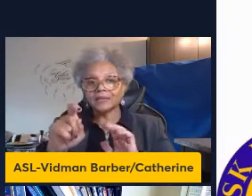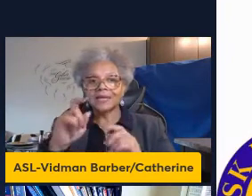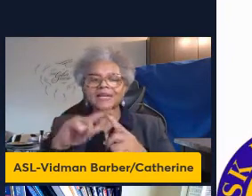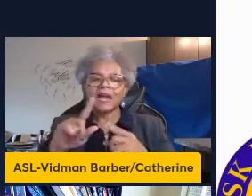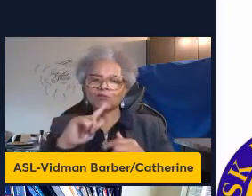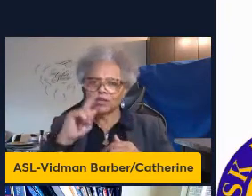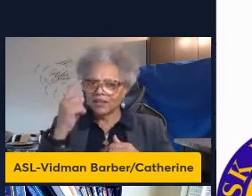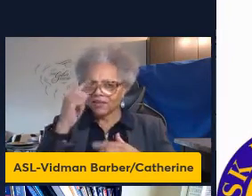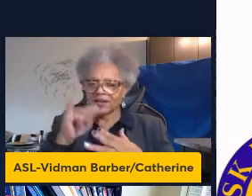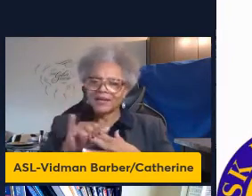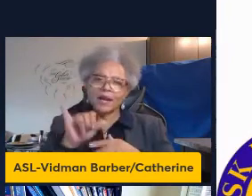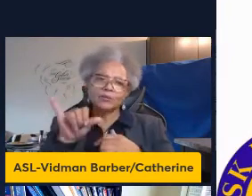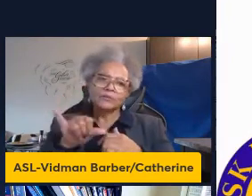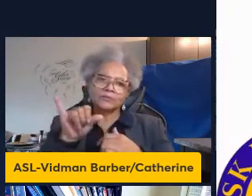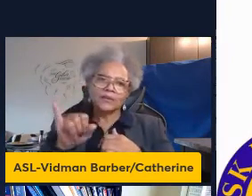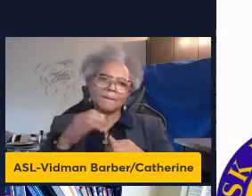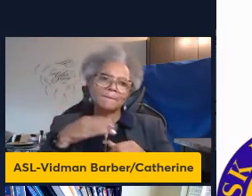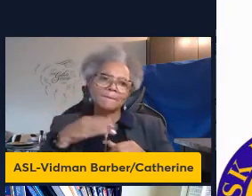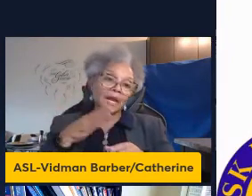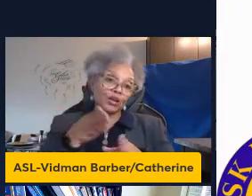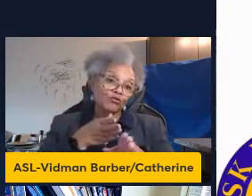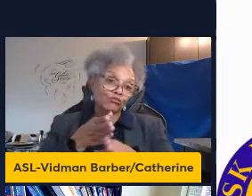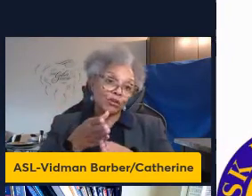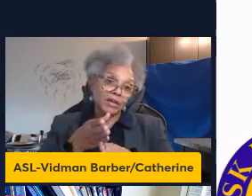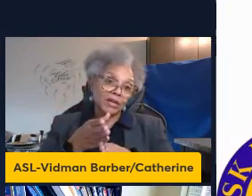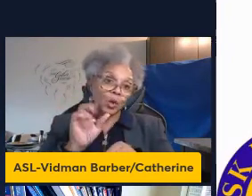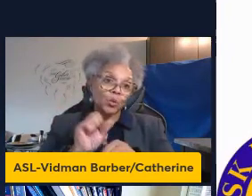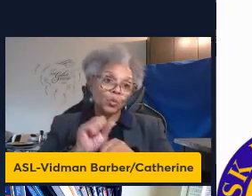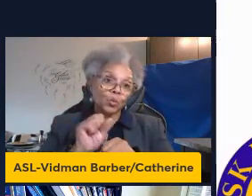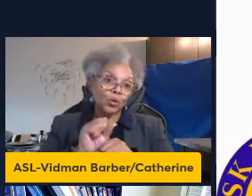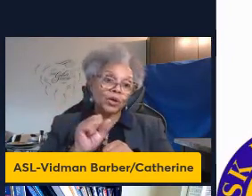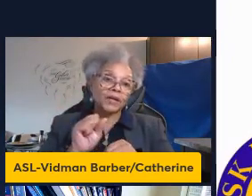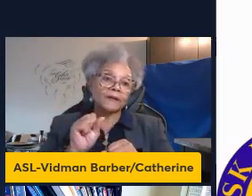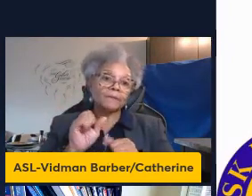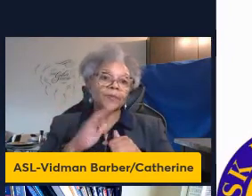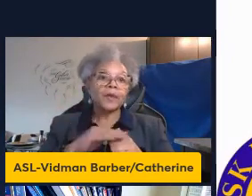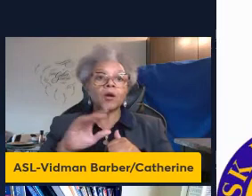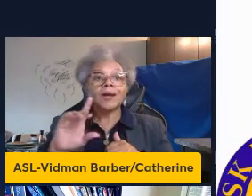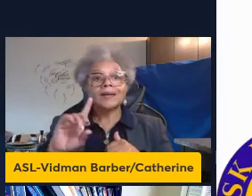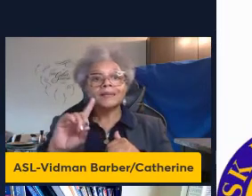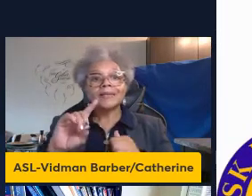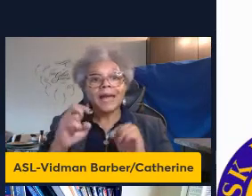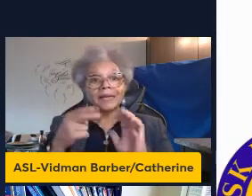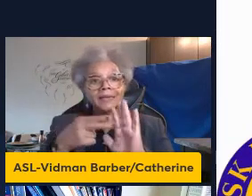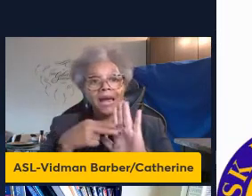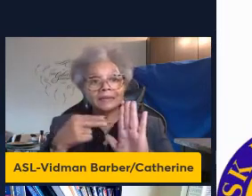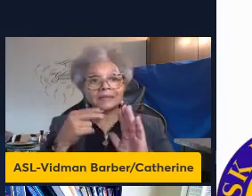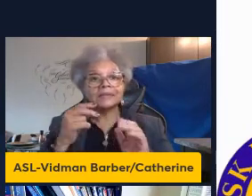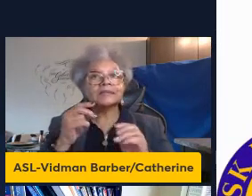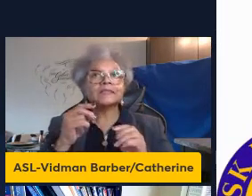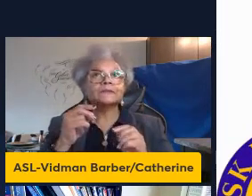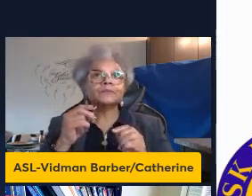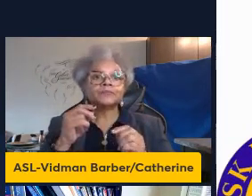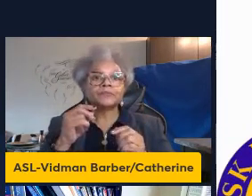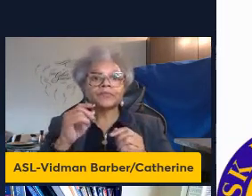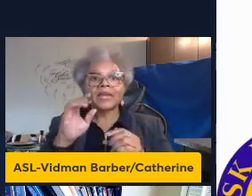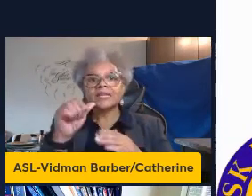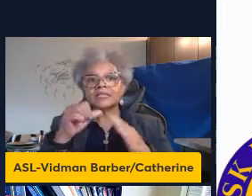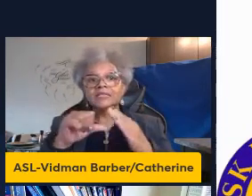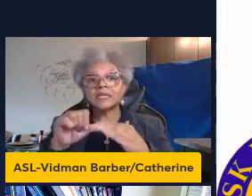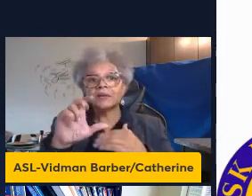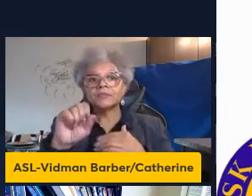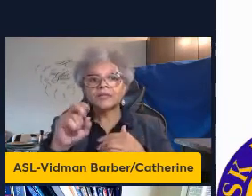to spend the majority of my career working on diagnostics in sub-Saharan